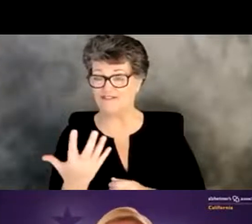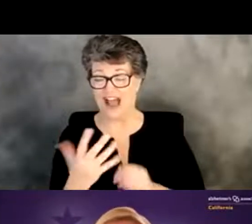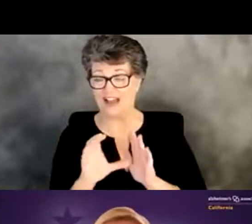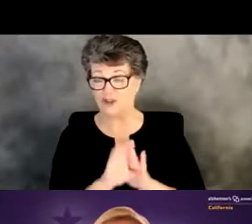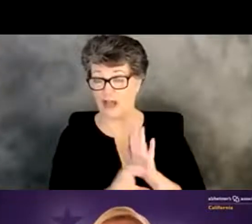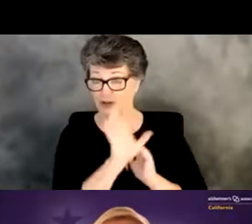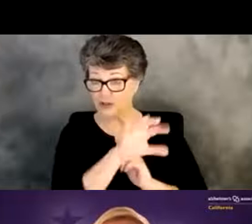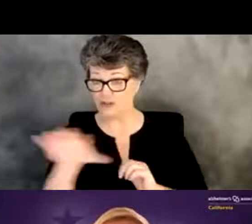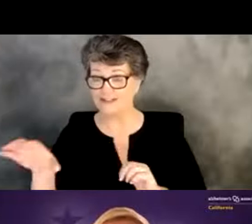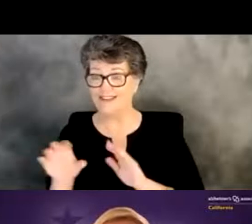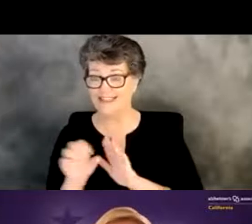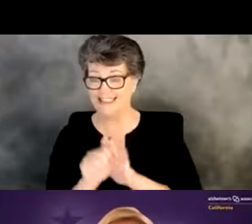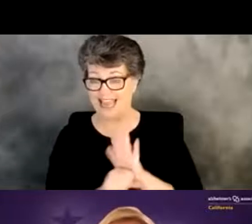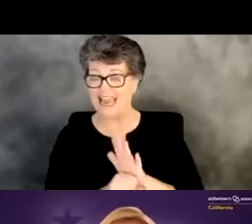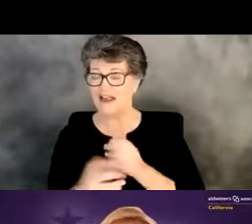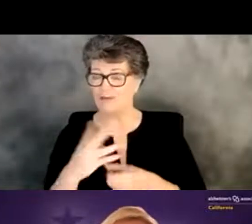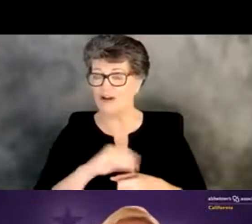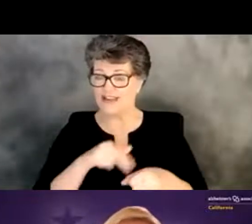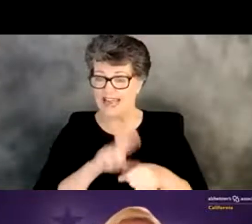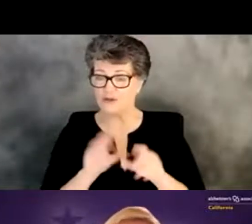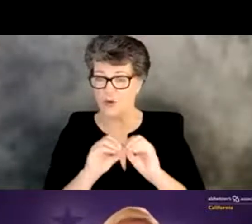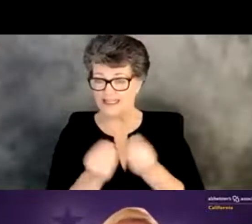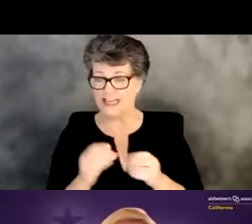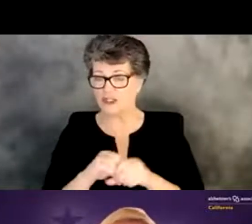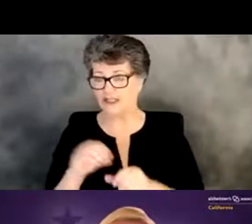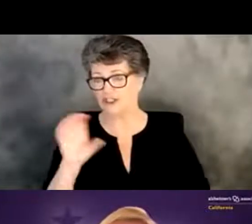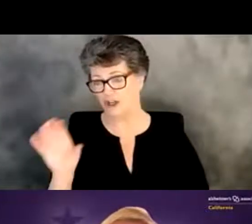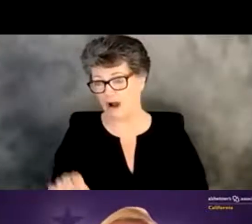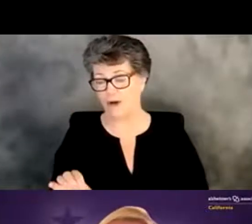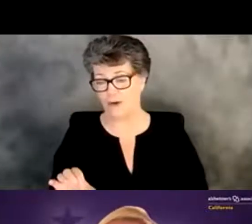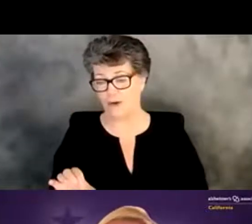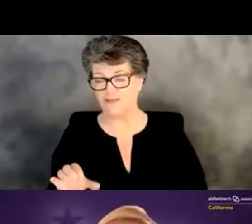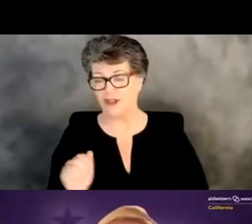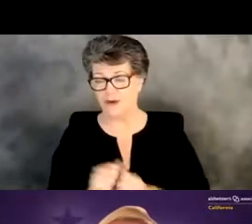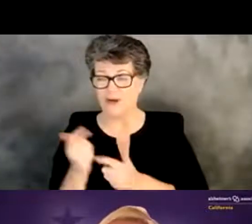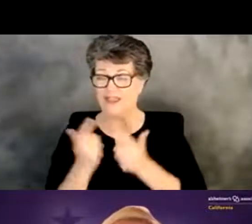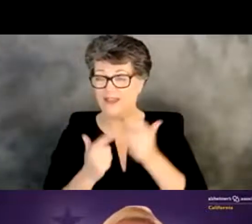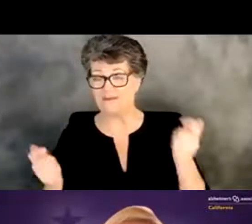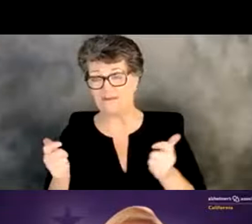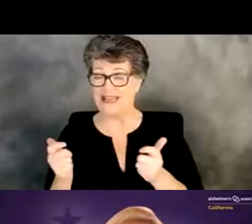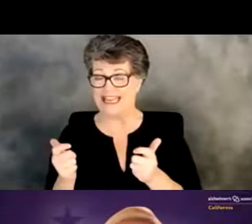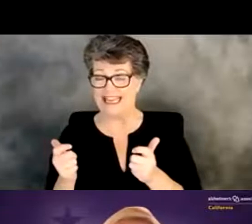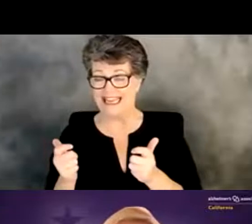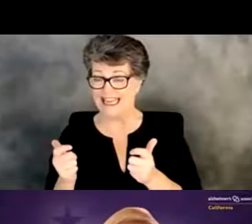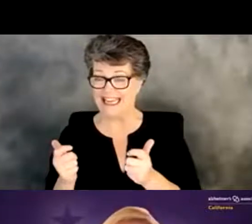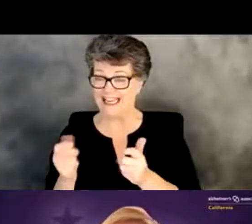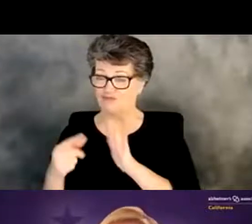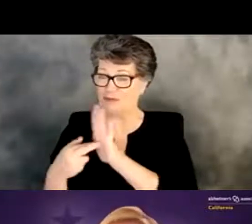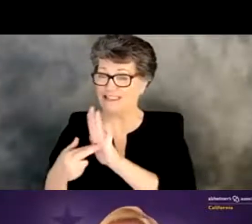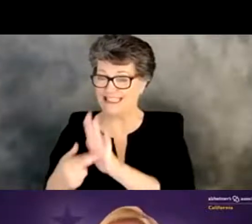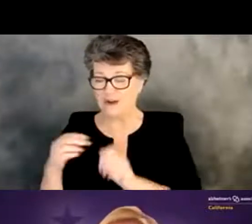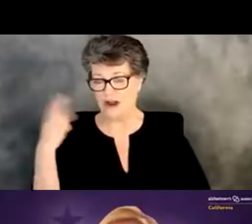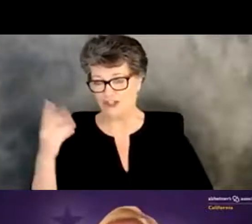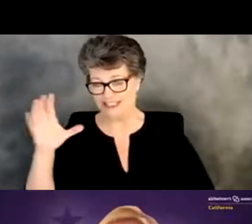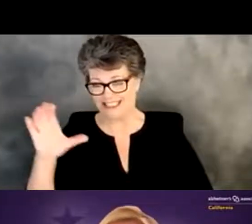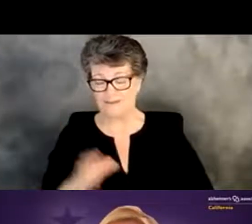of a national organization headquartered in Chicago with a big footprint in Washington, D.C. And it's an absolute honor